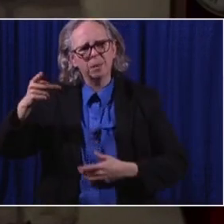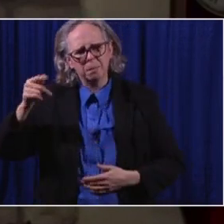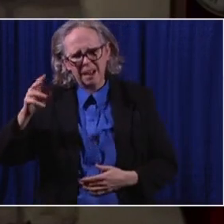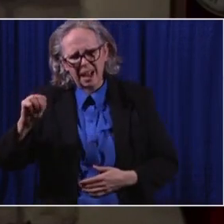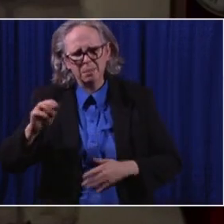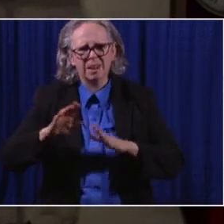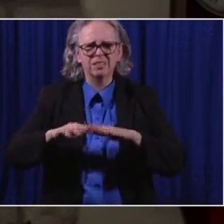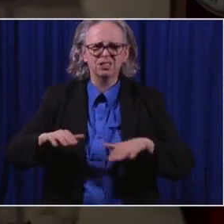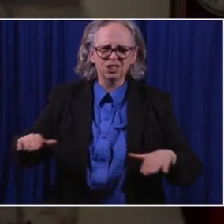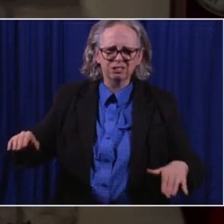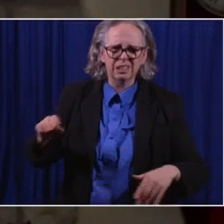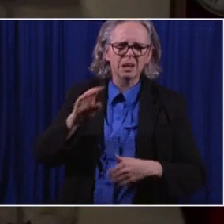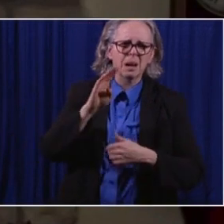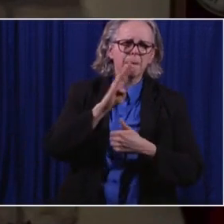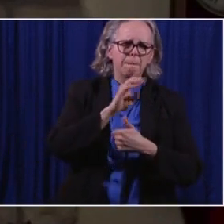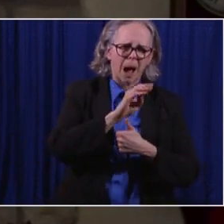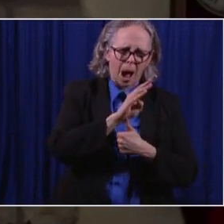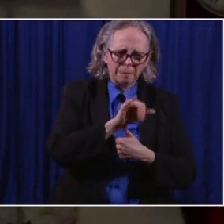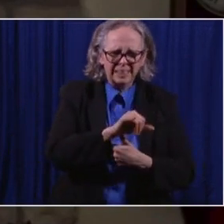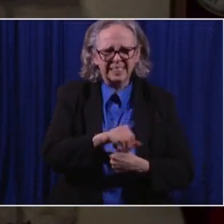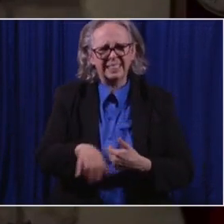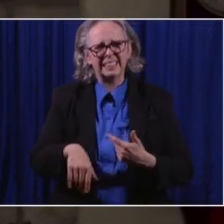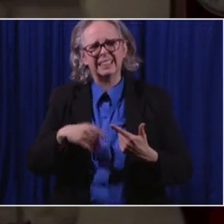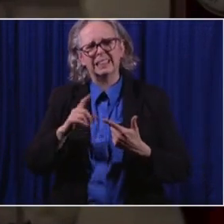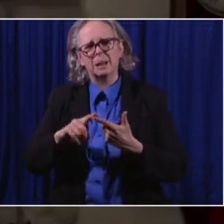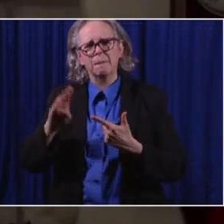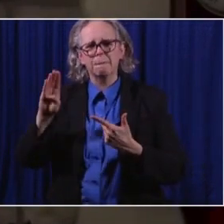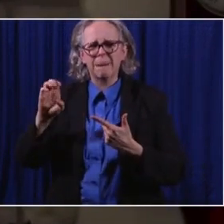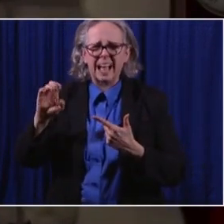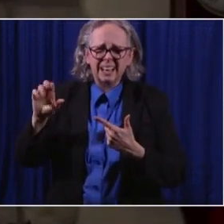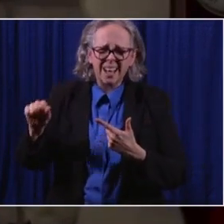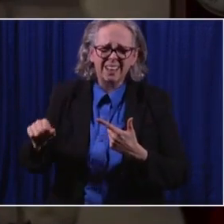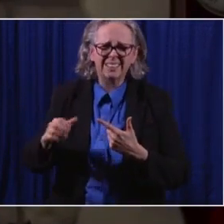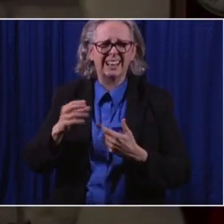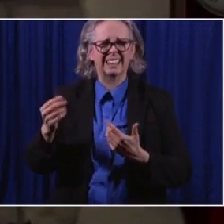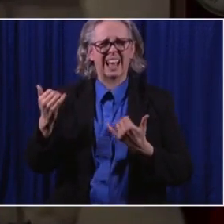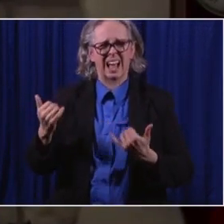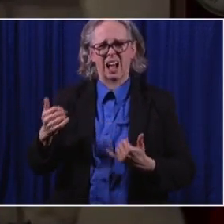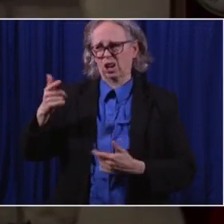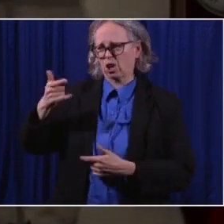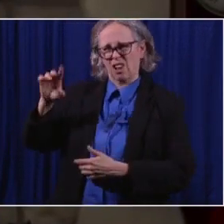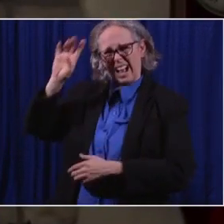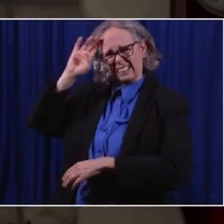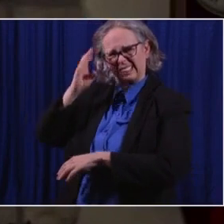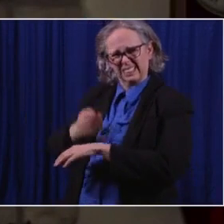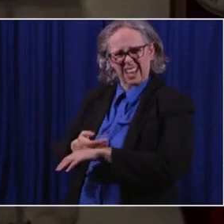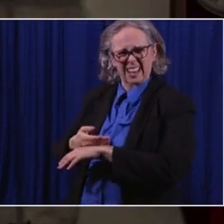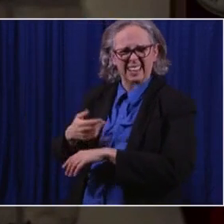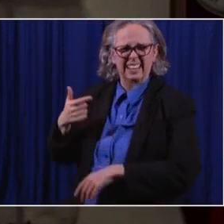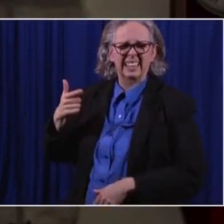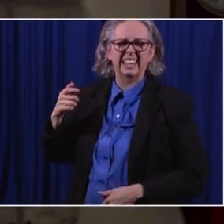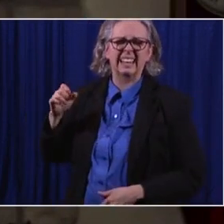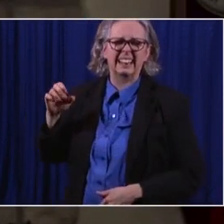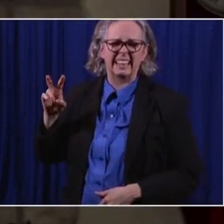and Rebecca, and grandson, Levi. So our prayers are with his family.